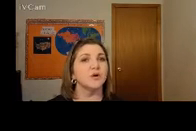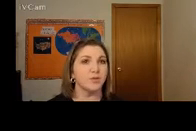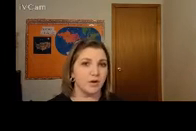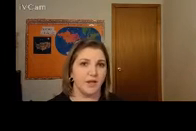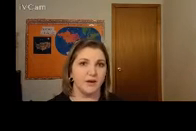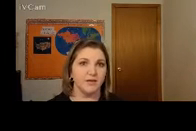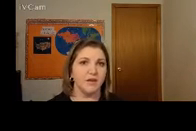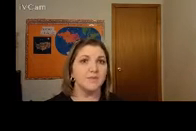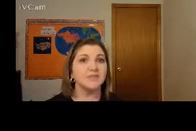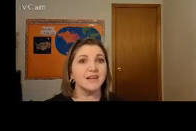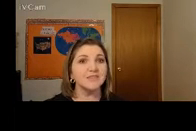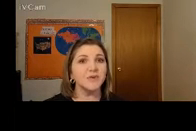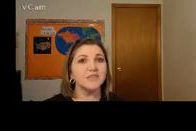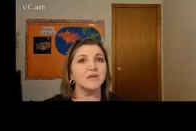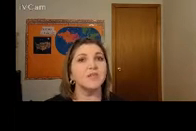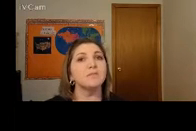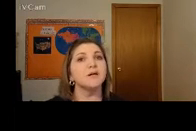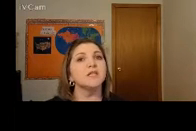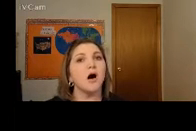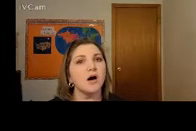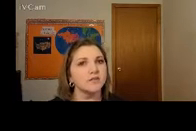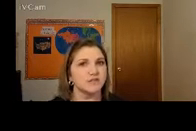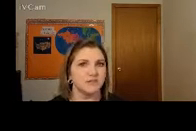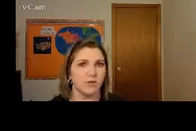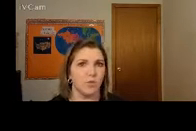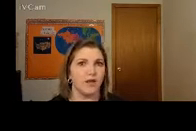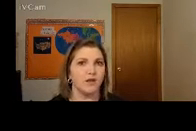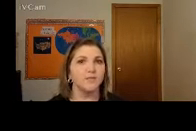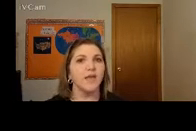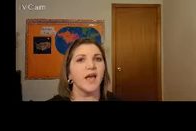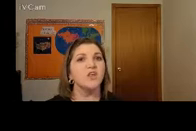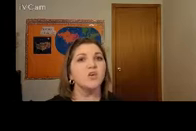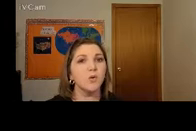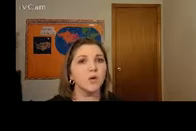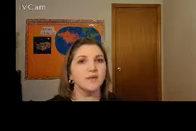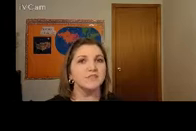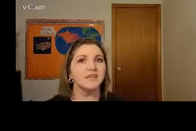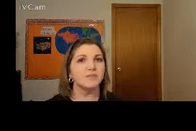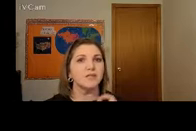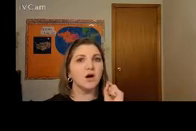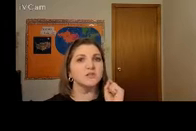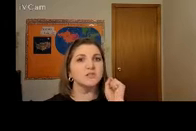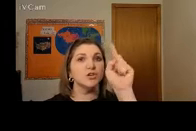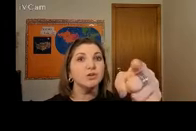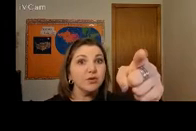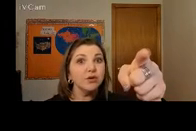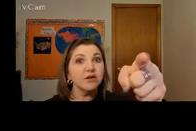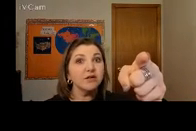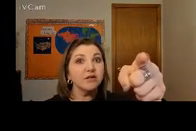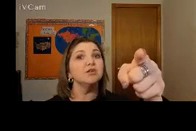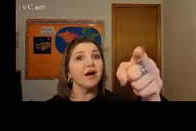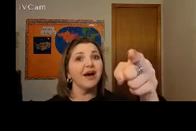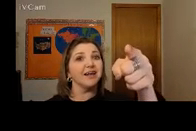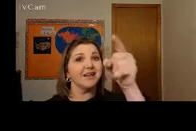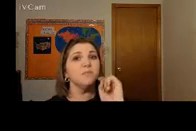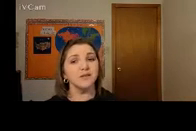possessive pronoun. Possessive means something belongs to someone. And your means that it belongs to,